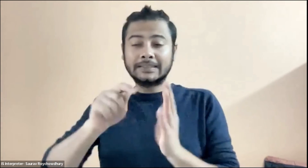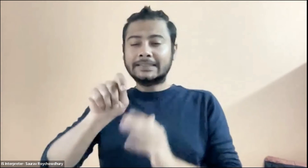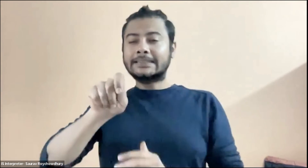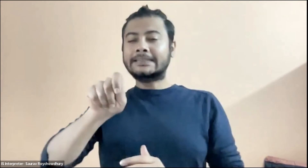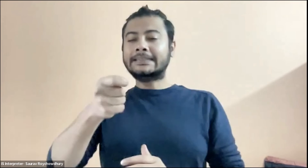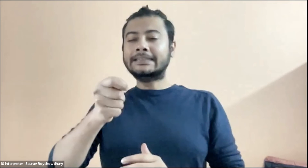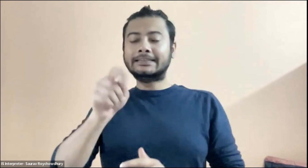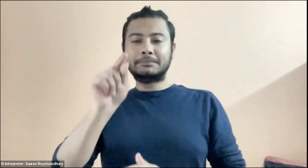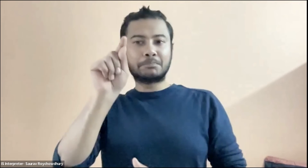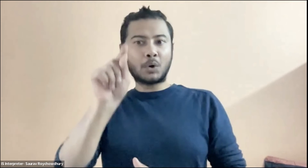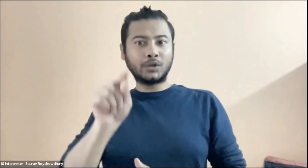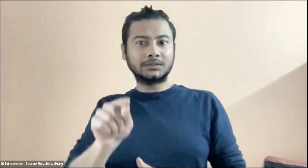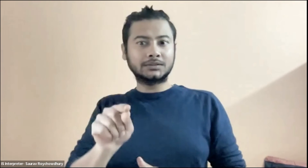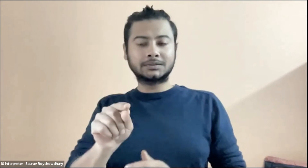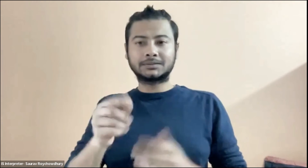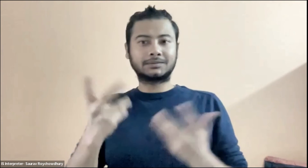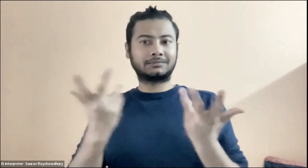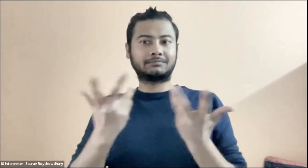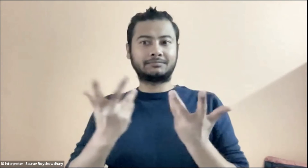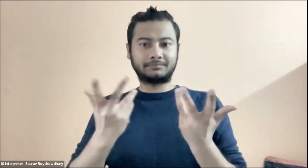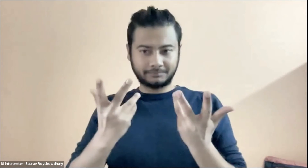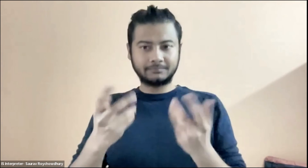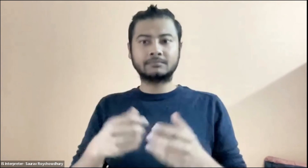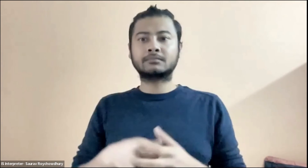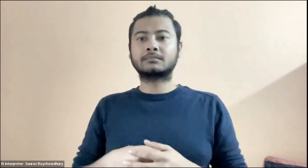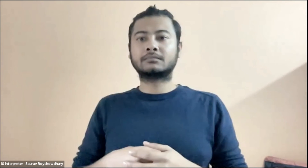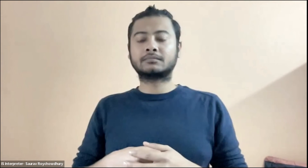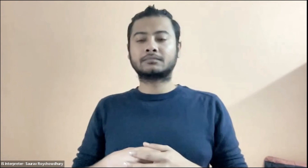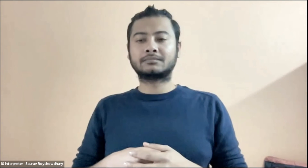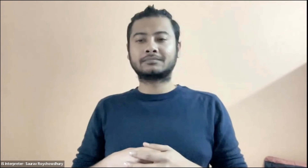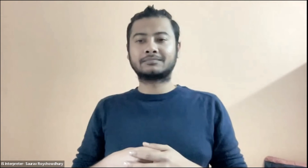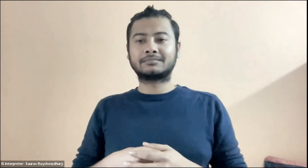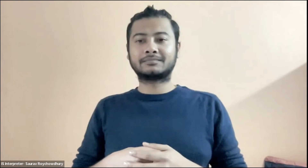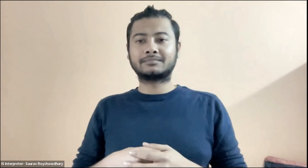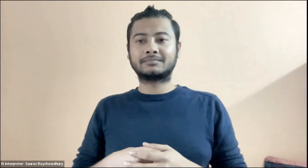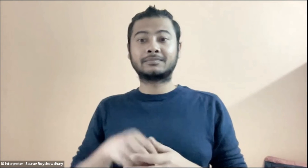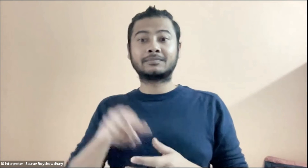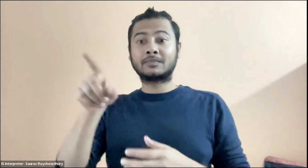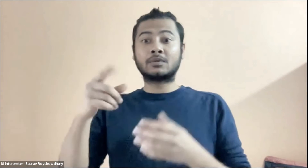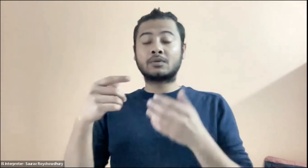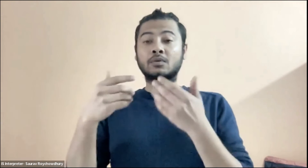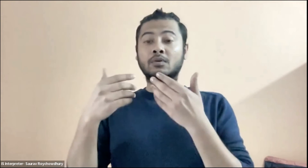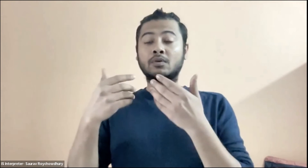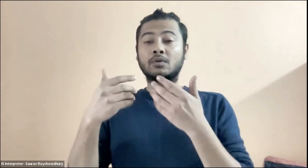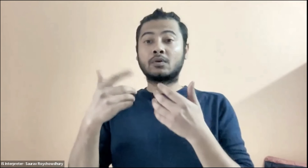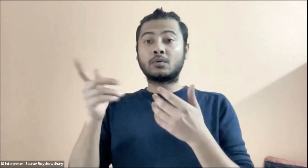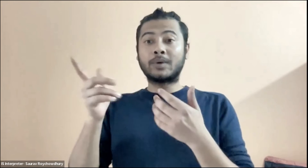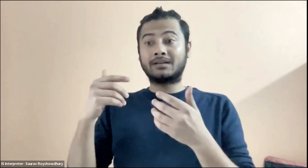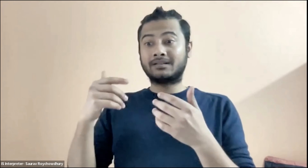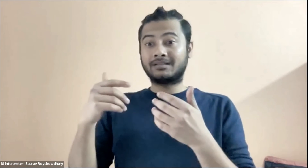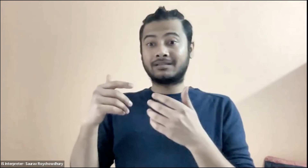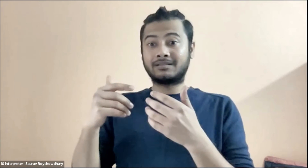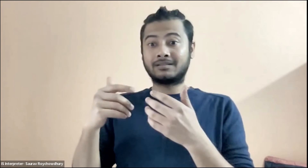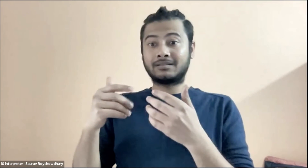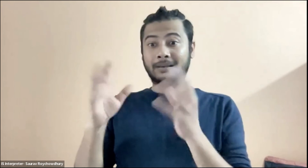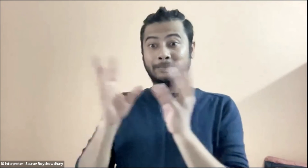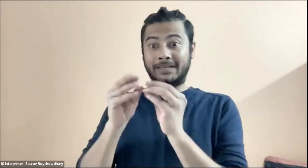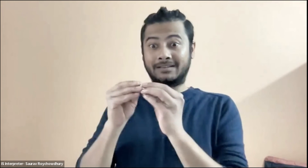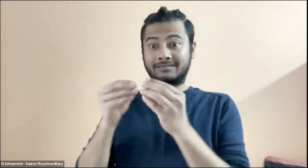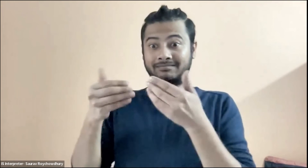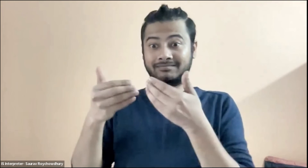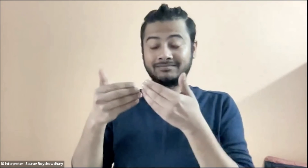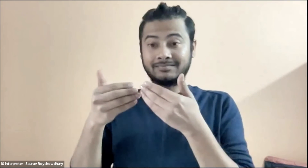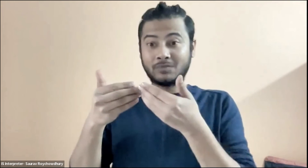you started talking in your opening remarks around I guess the inability